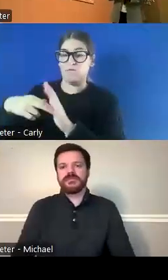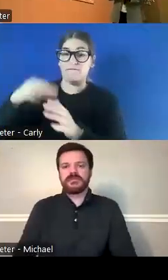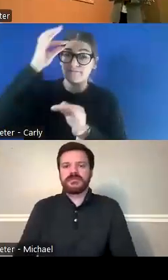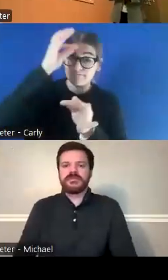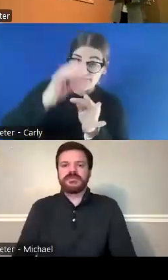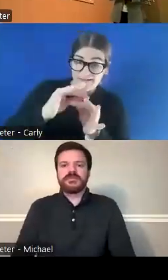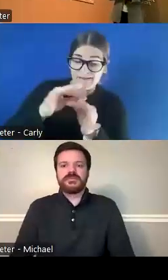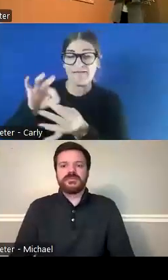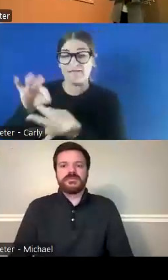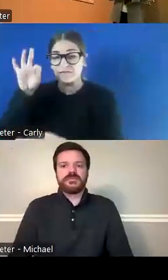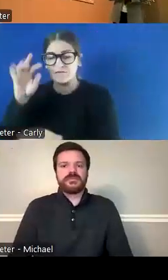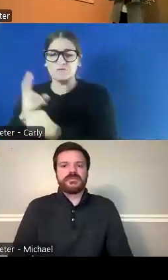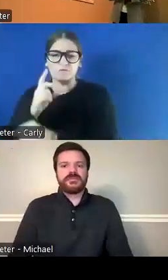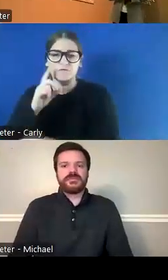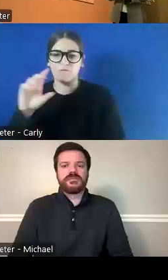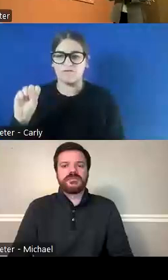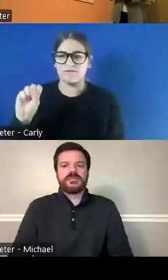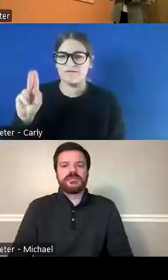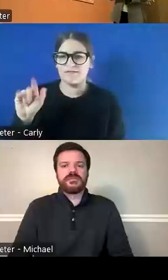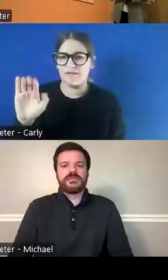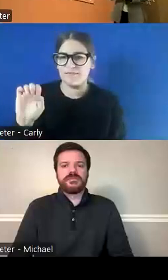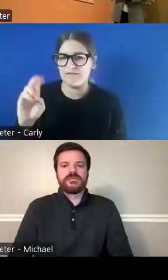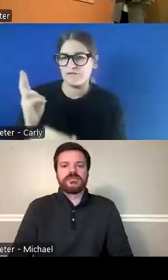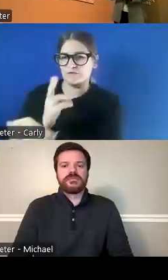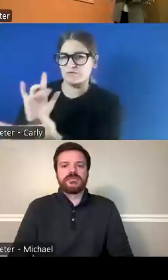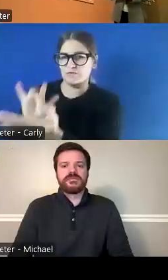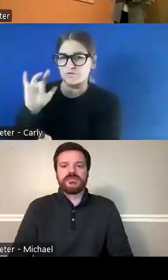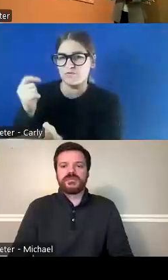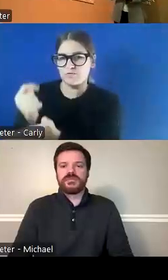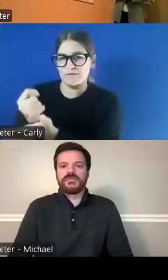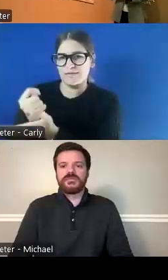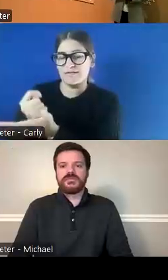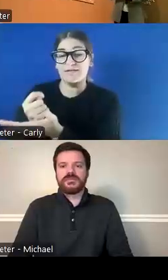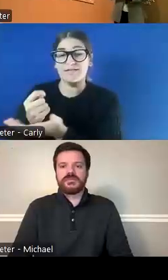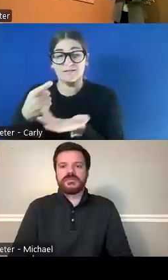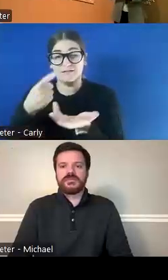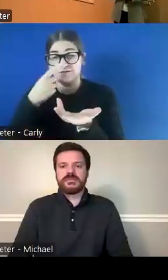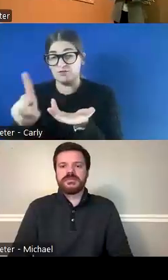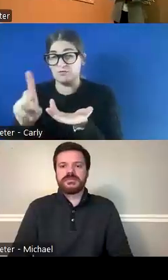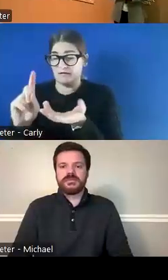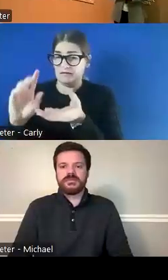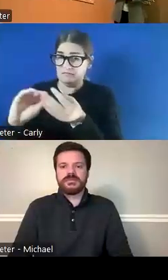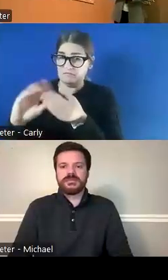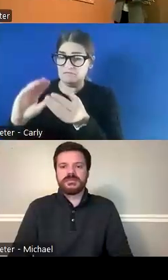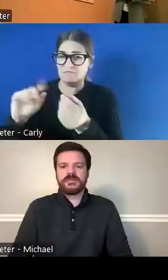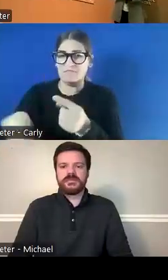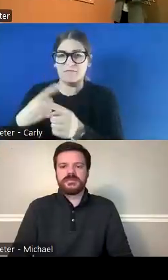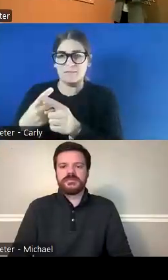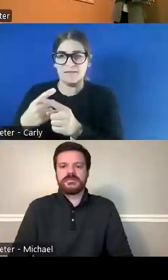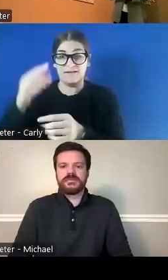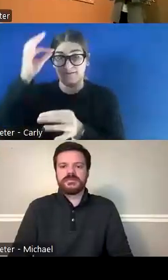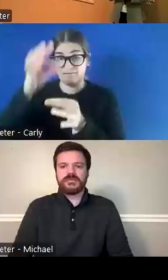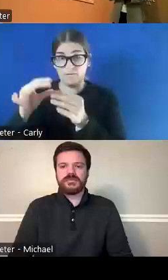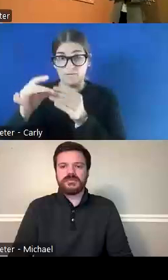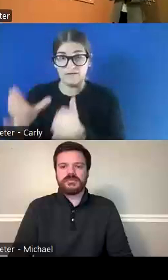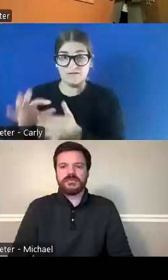substance use treatment. Can you speak to the efforts to collaborate with faith community leaders related to substance use